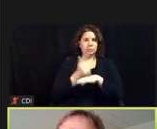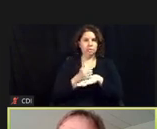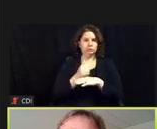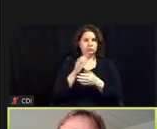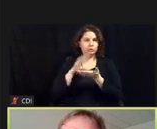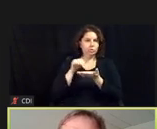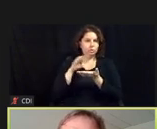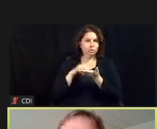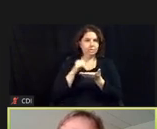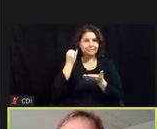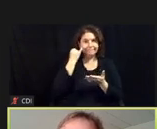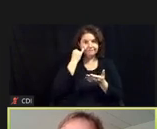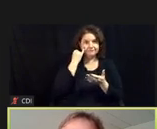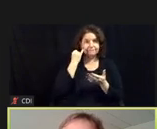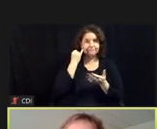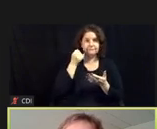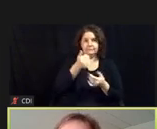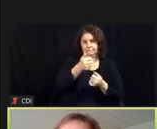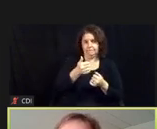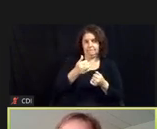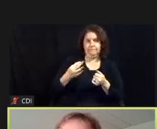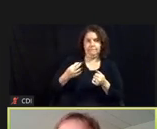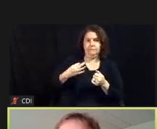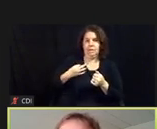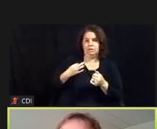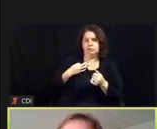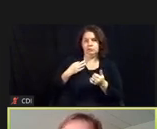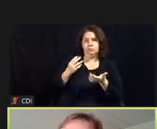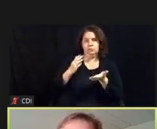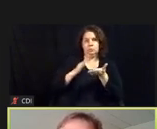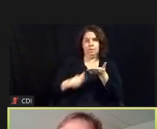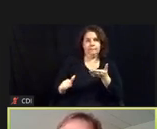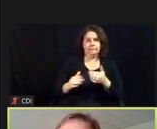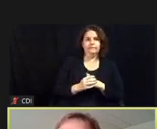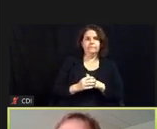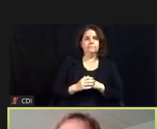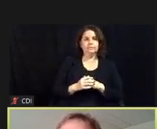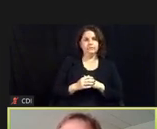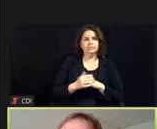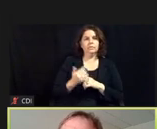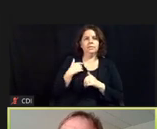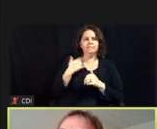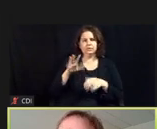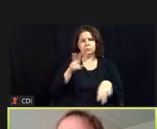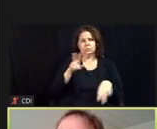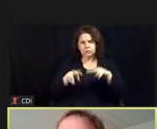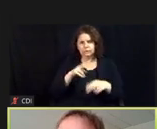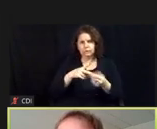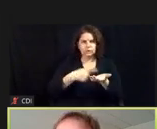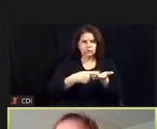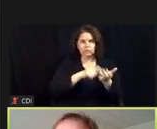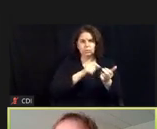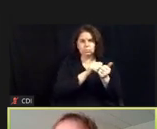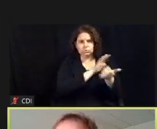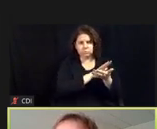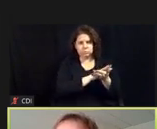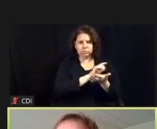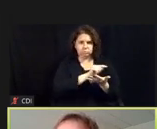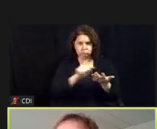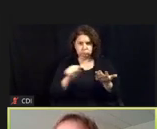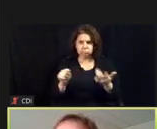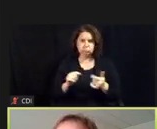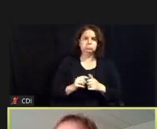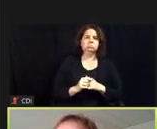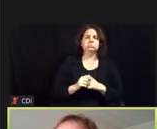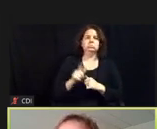I have reviewed and worked with the schools through our public health nurses with 27 schools, and